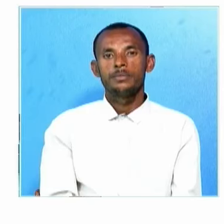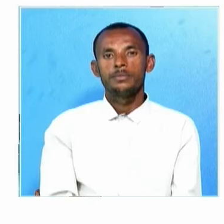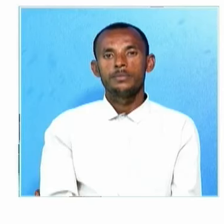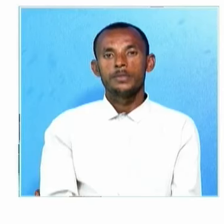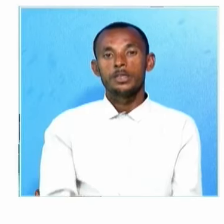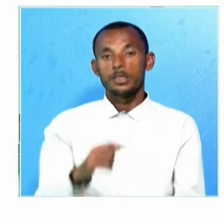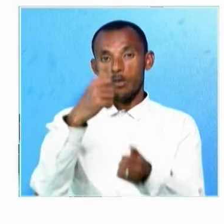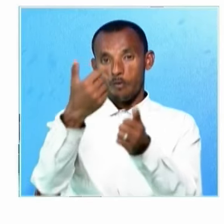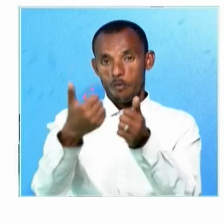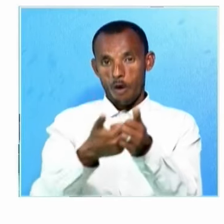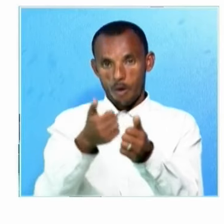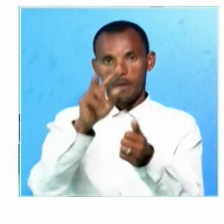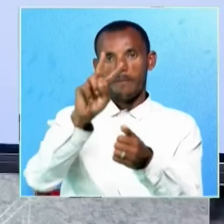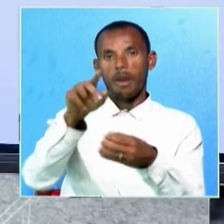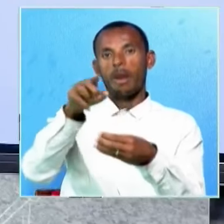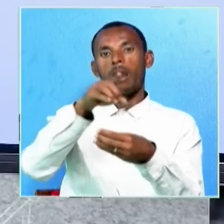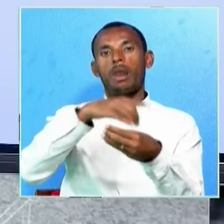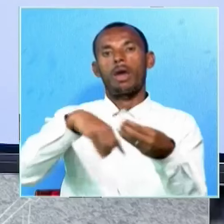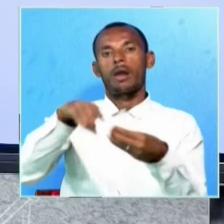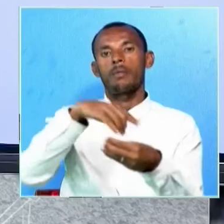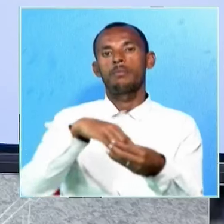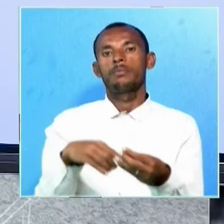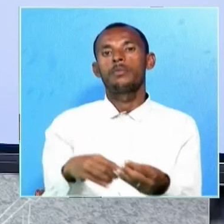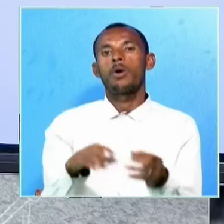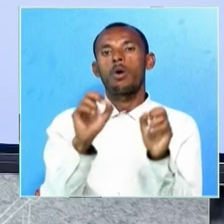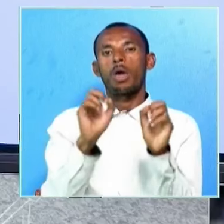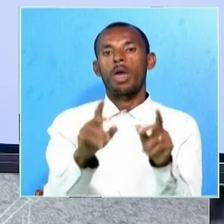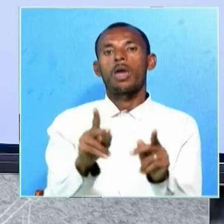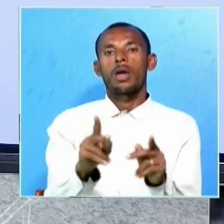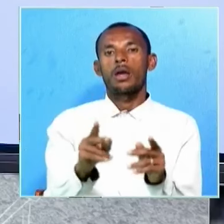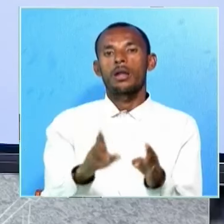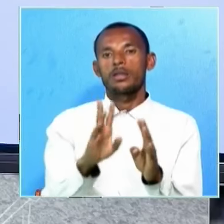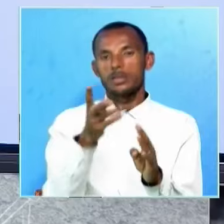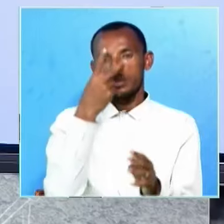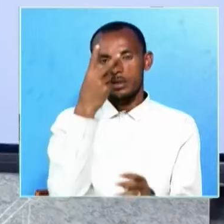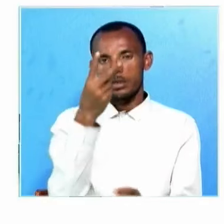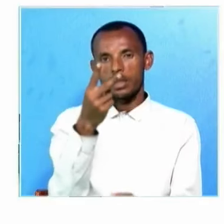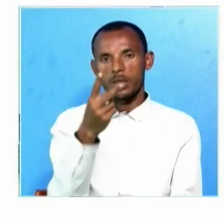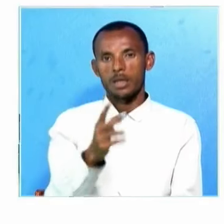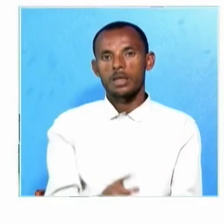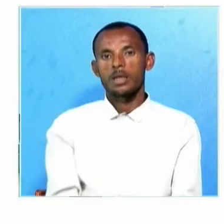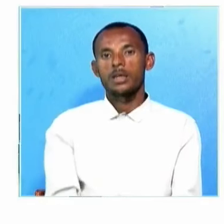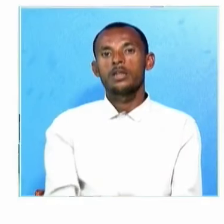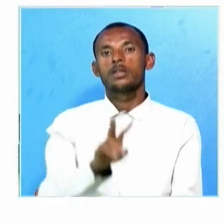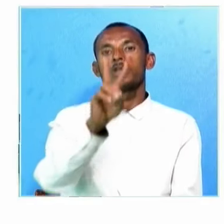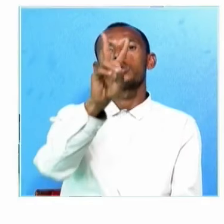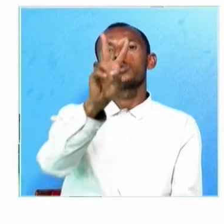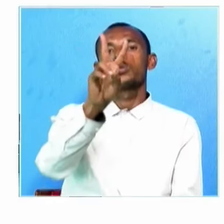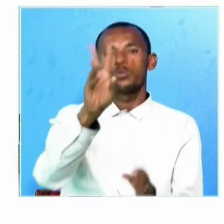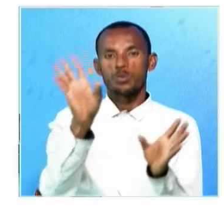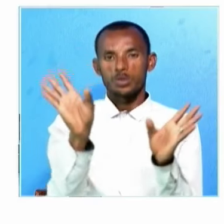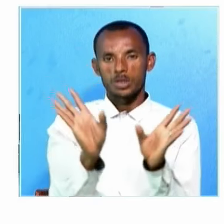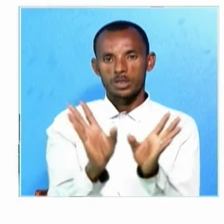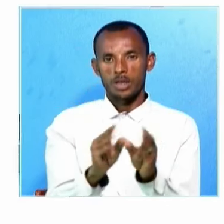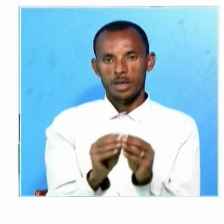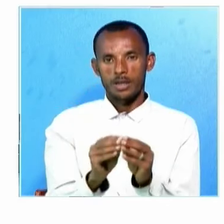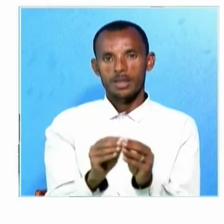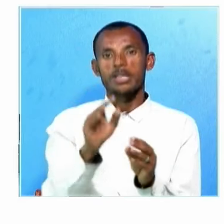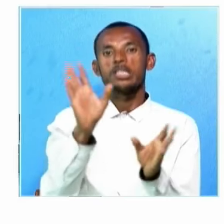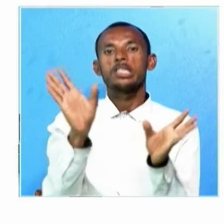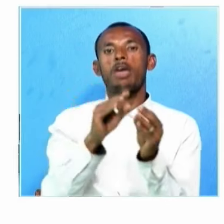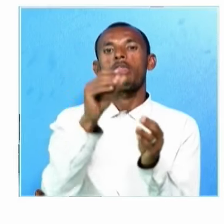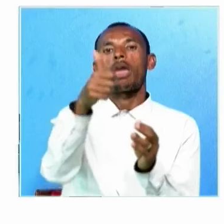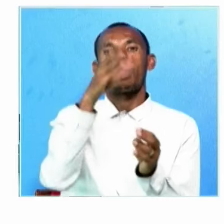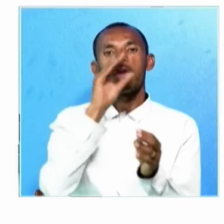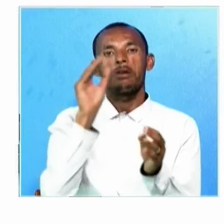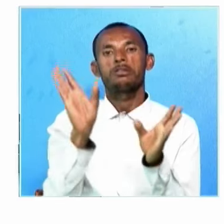In the following Venn diagram. Okay, let's take the two sets. Set A